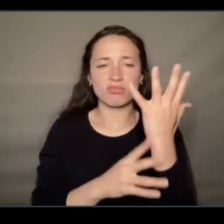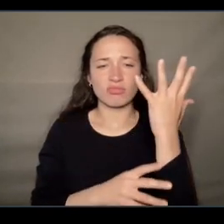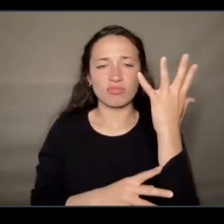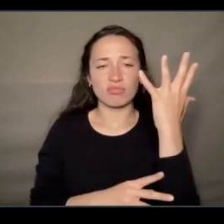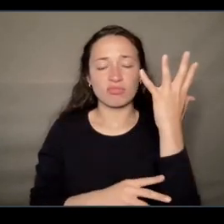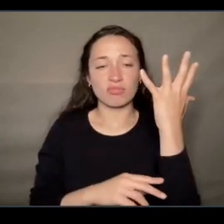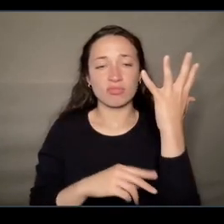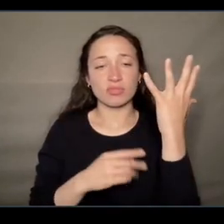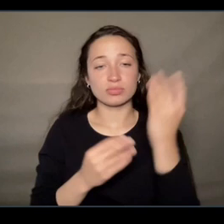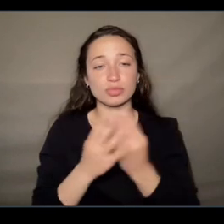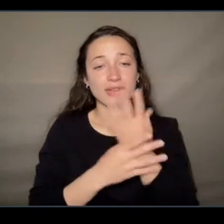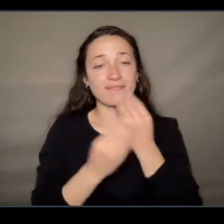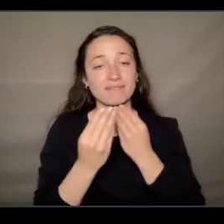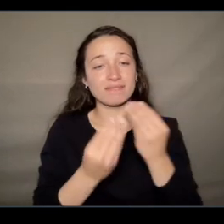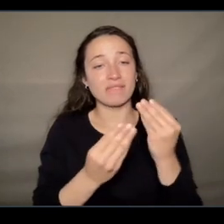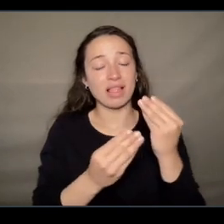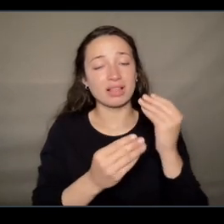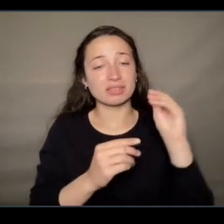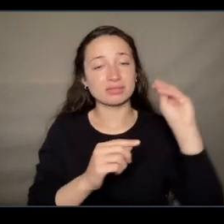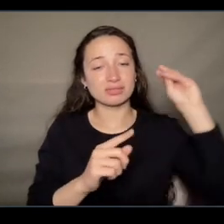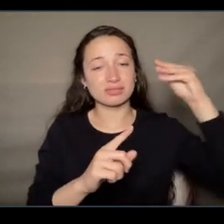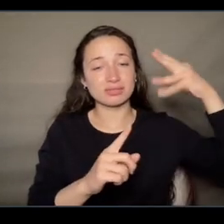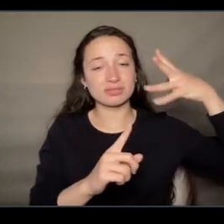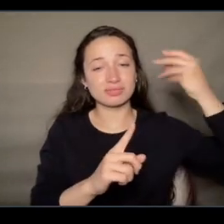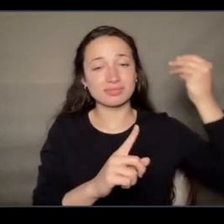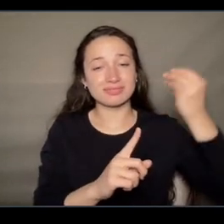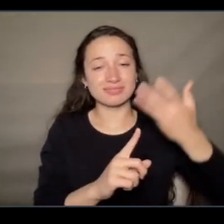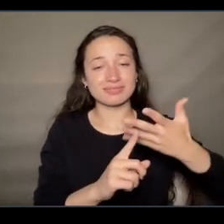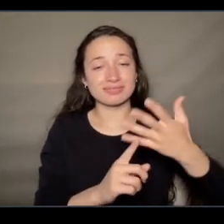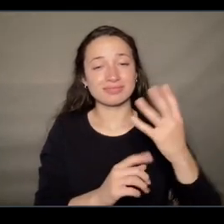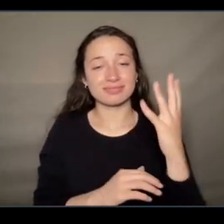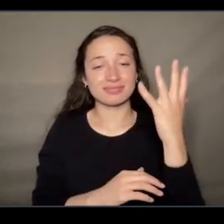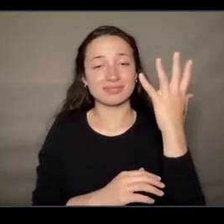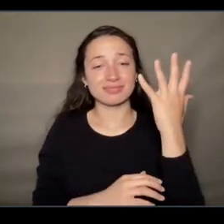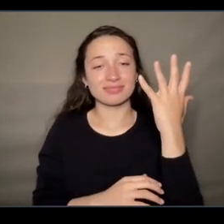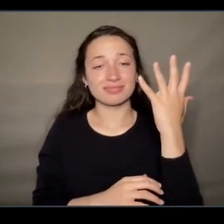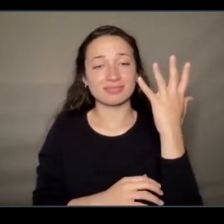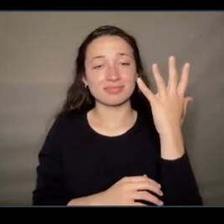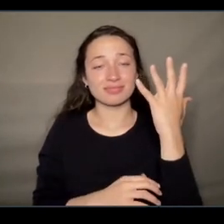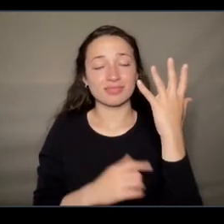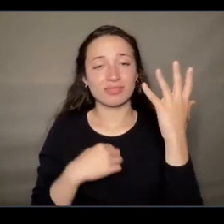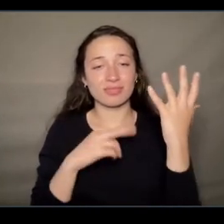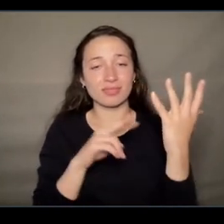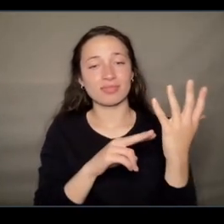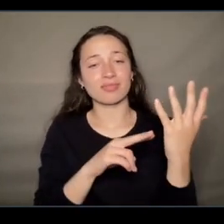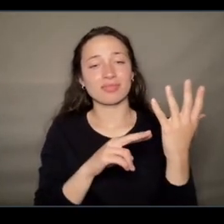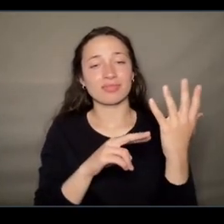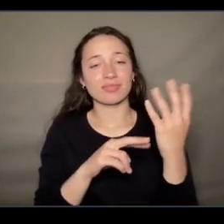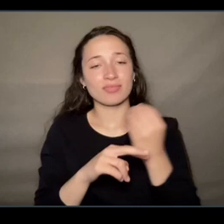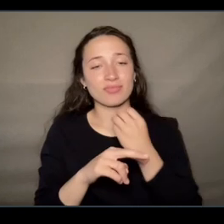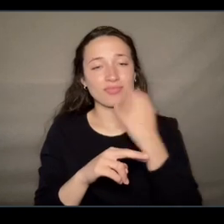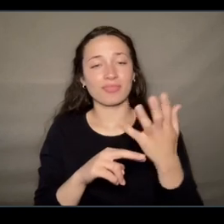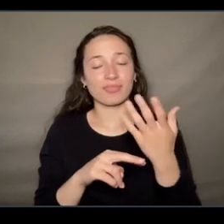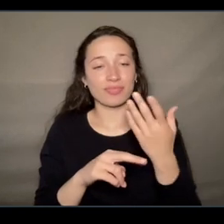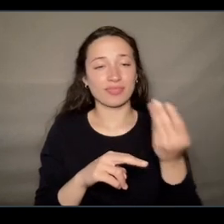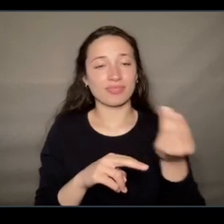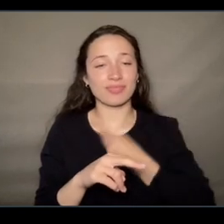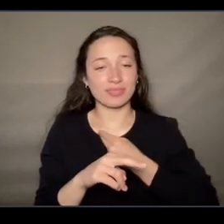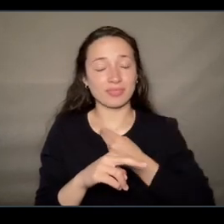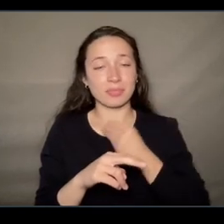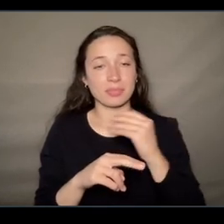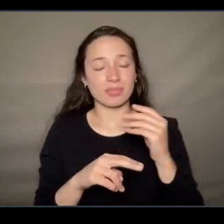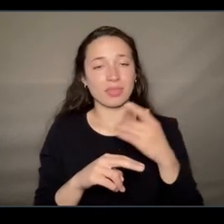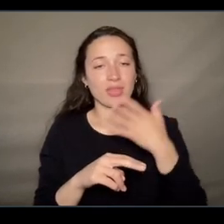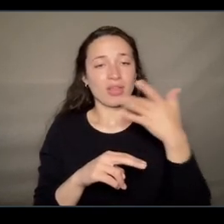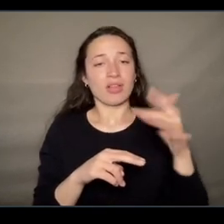the tree, spring fed and sun bestowed. I'd felt untimely warmth, a gift